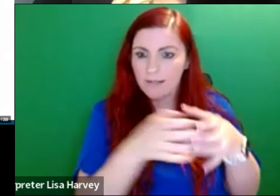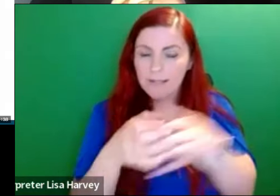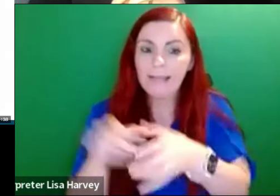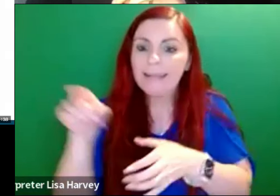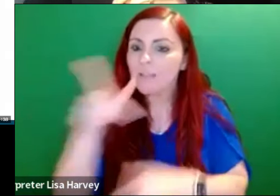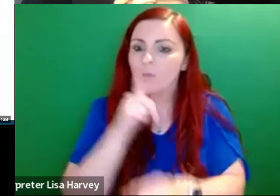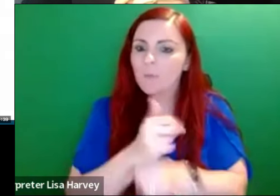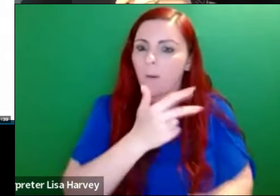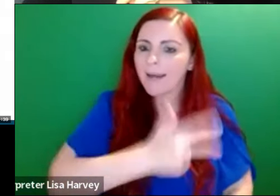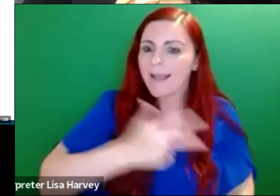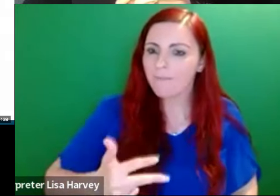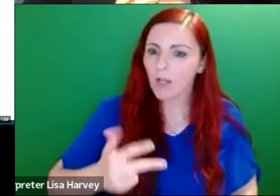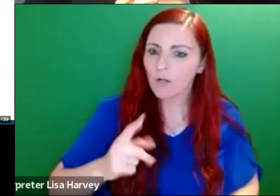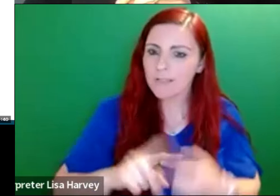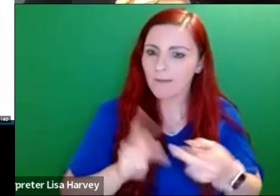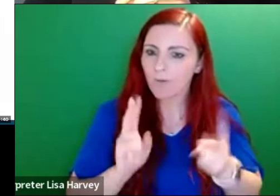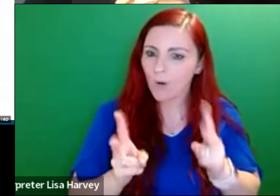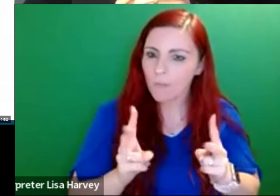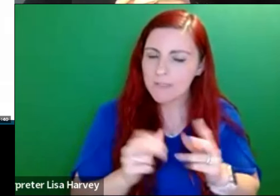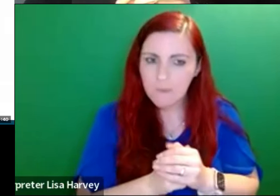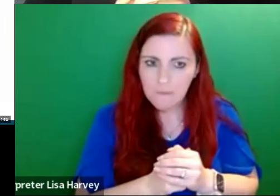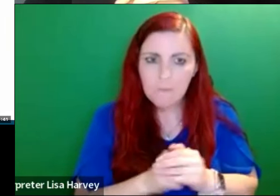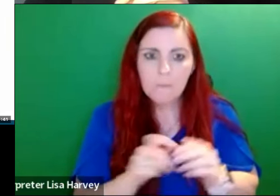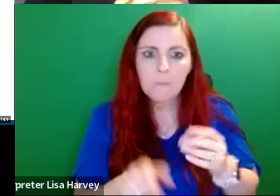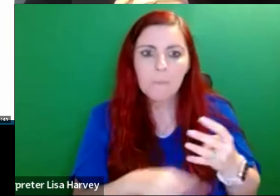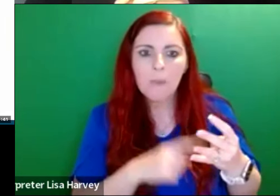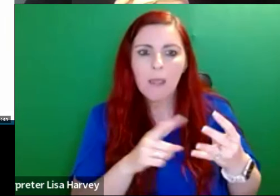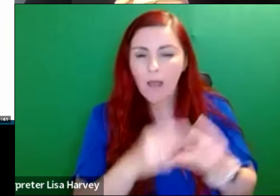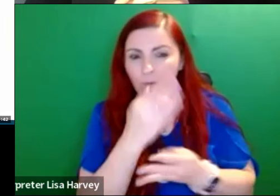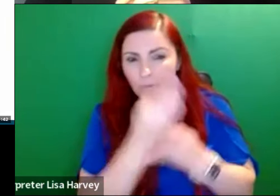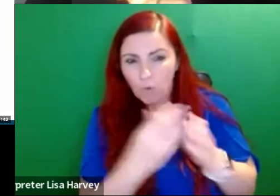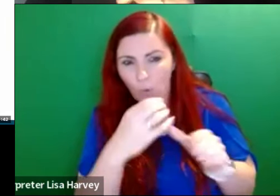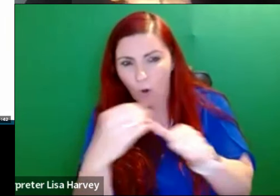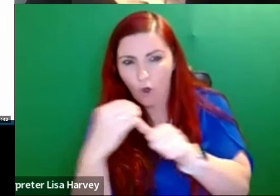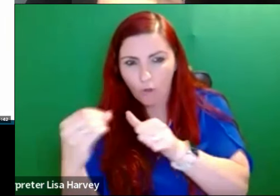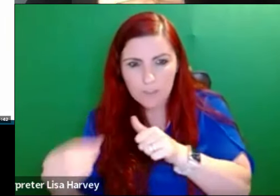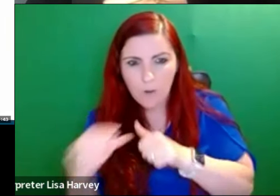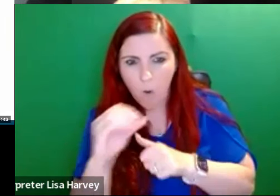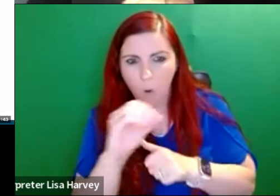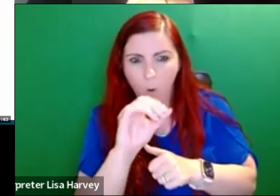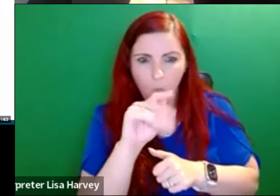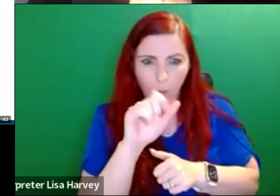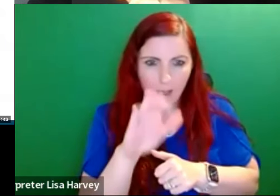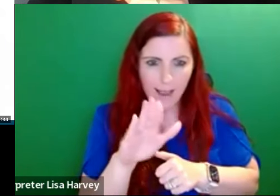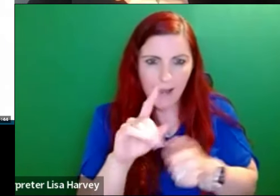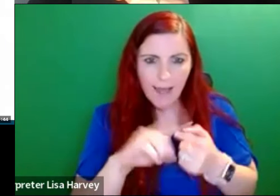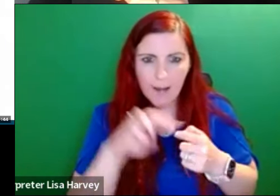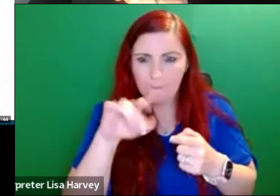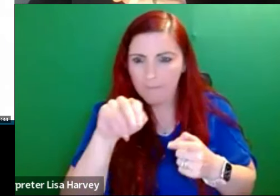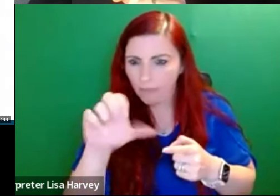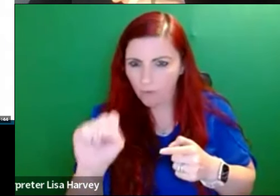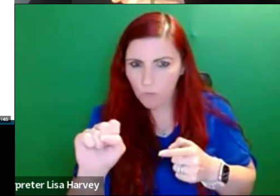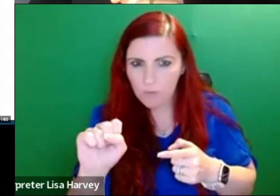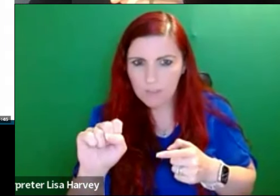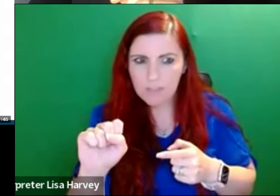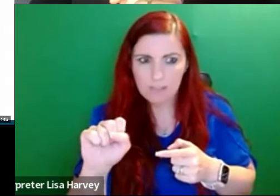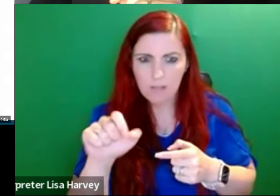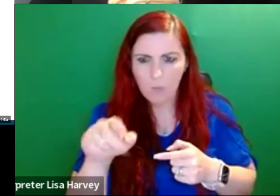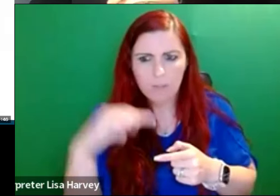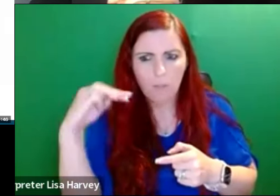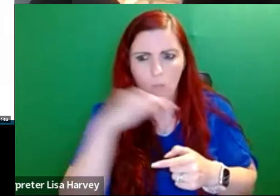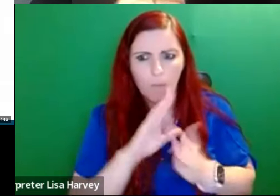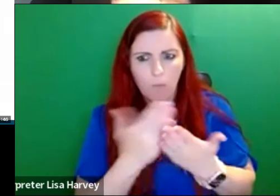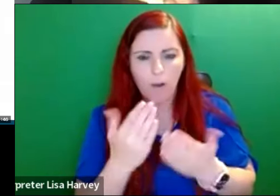dissertation. And then there's a few more. Abuela Matthews' book was quite significant at the time, Leeson's